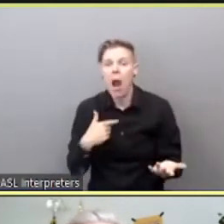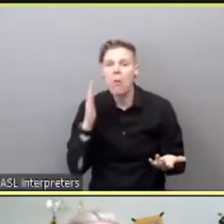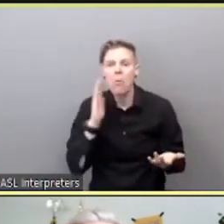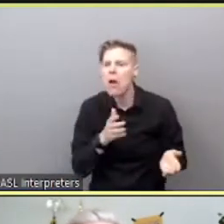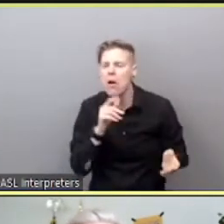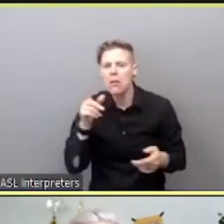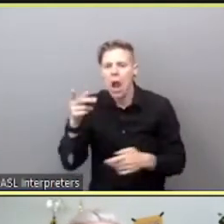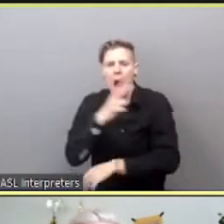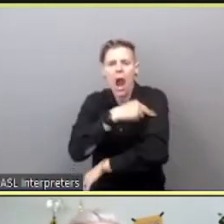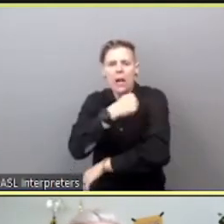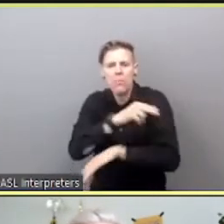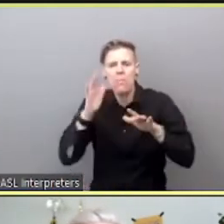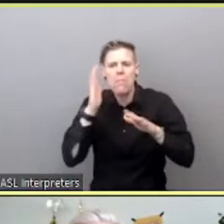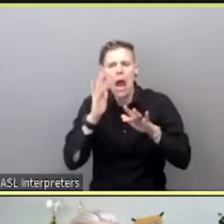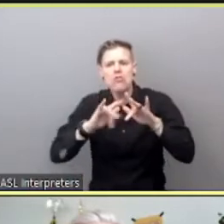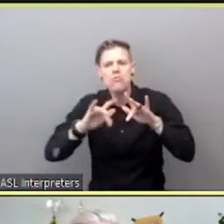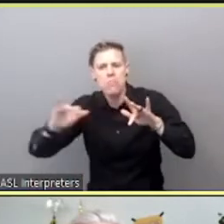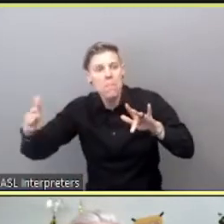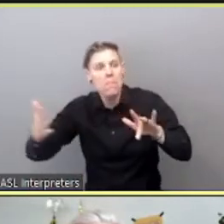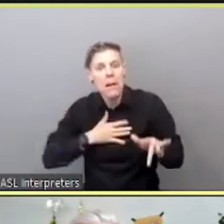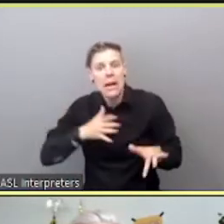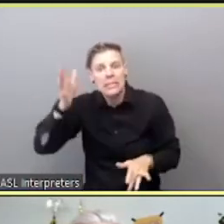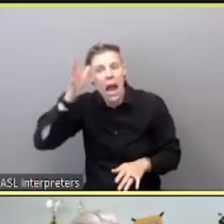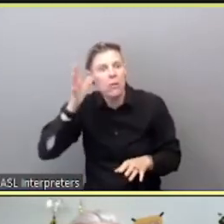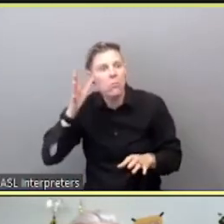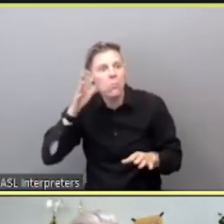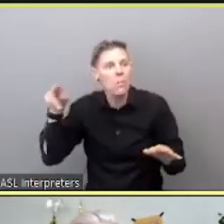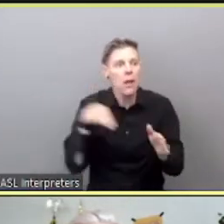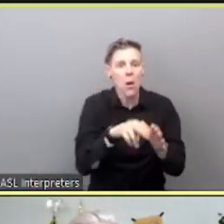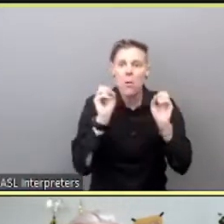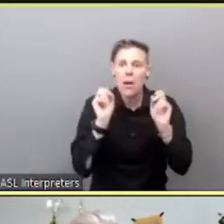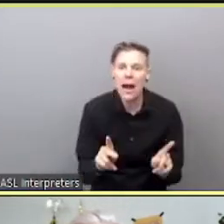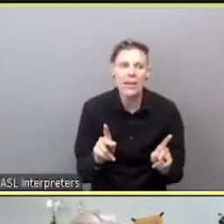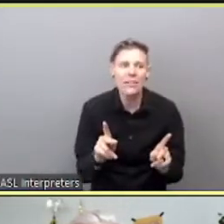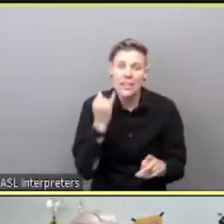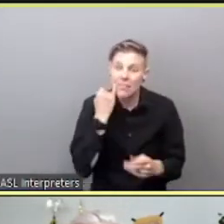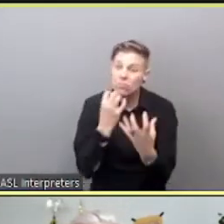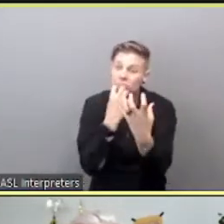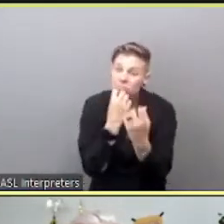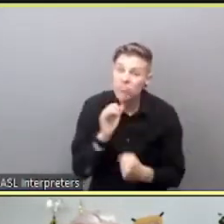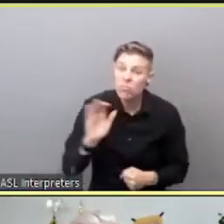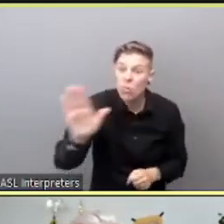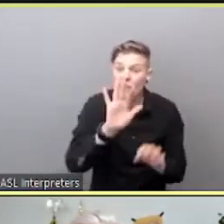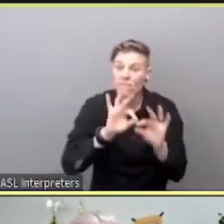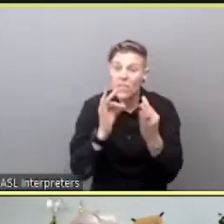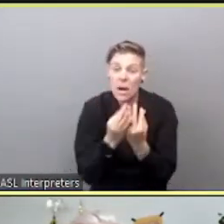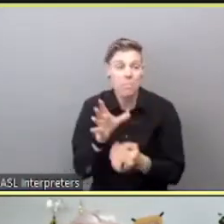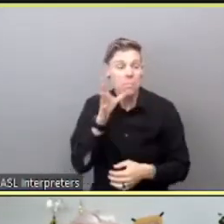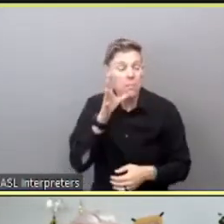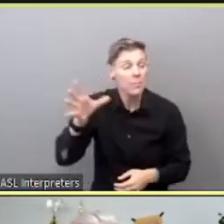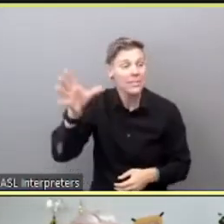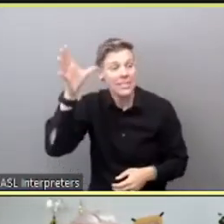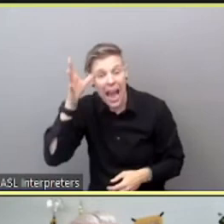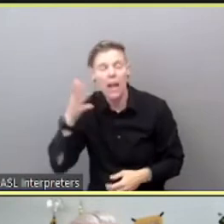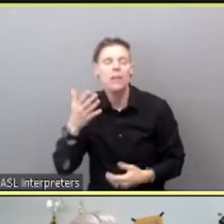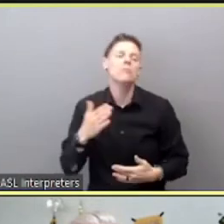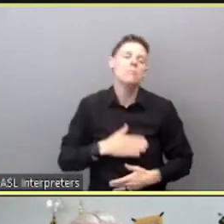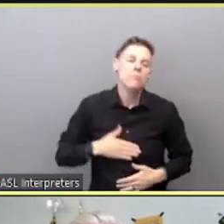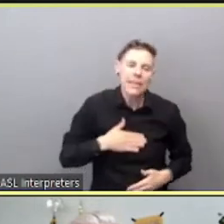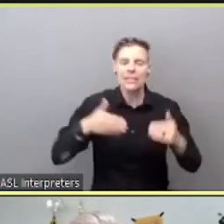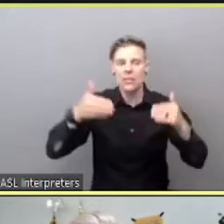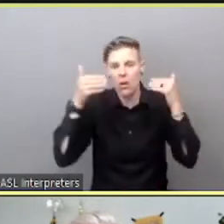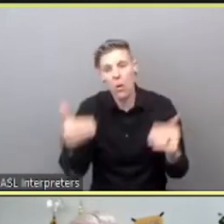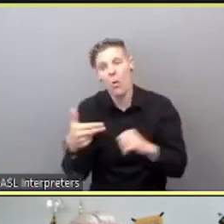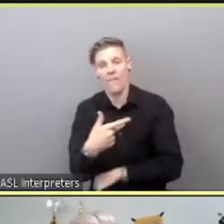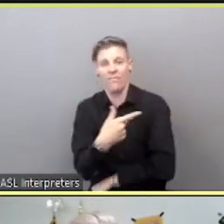if you care about your parent, your grandparent, please just get vaccinated. Maybe my father